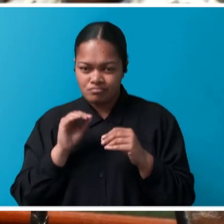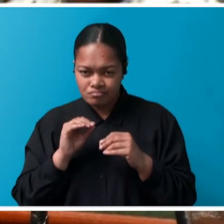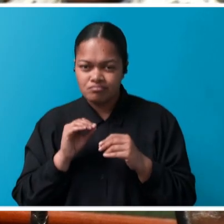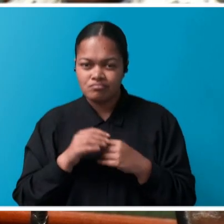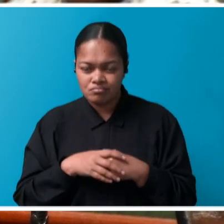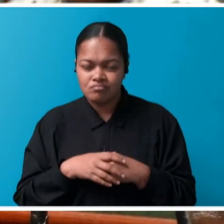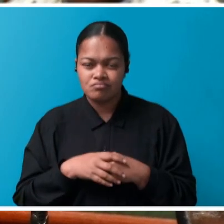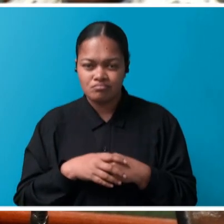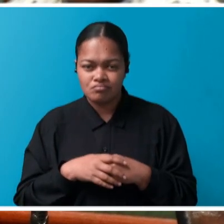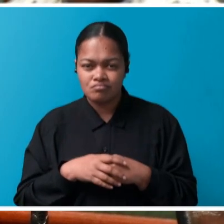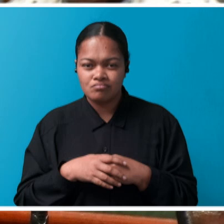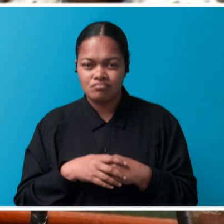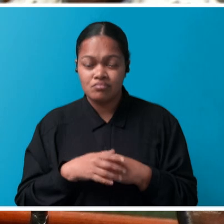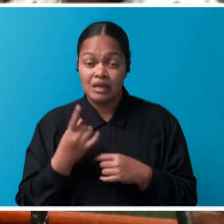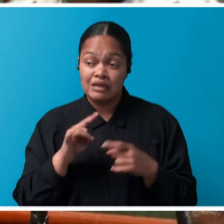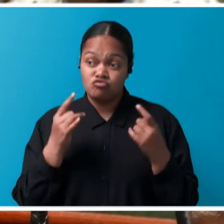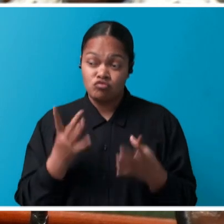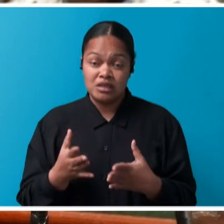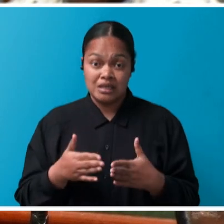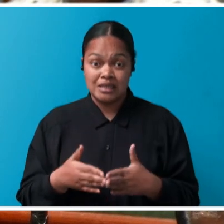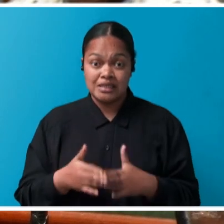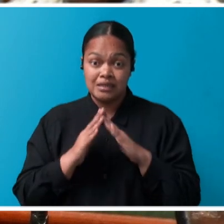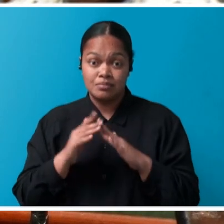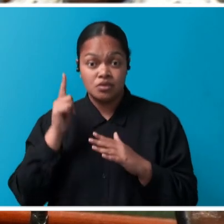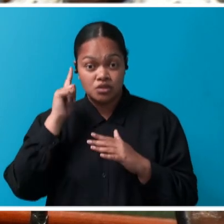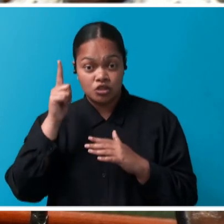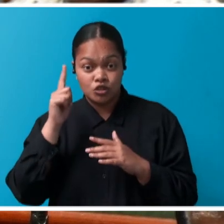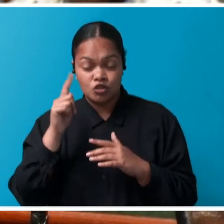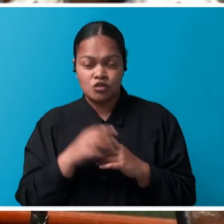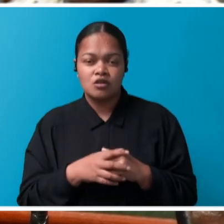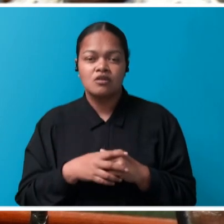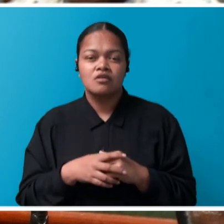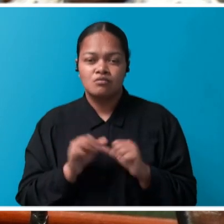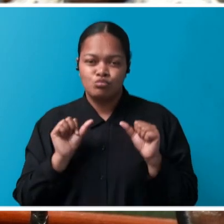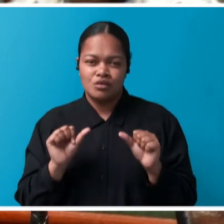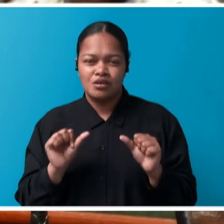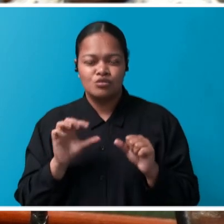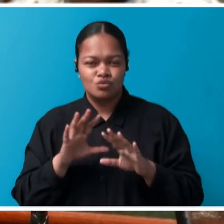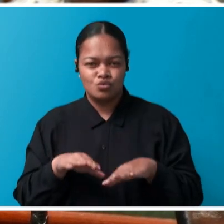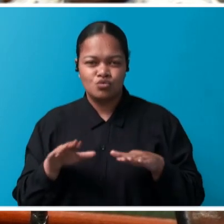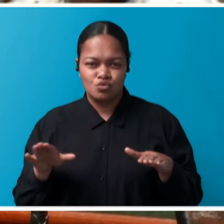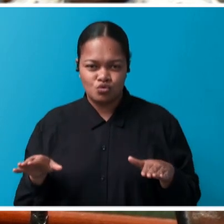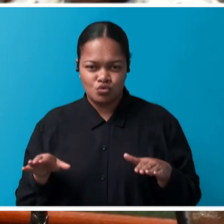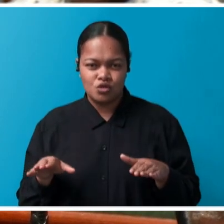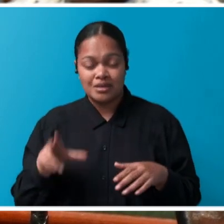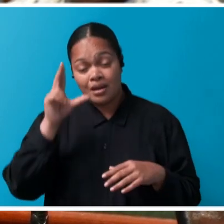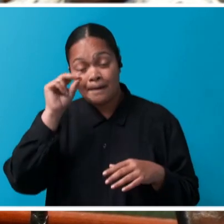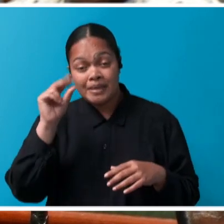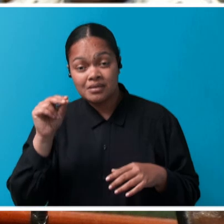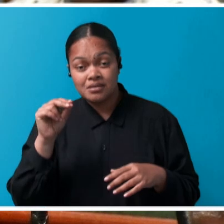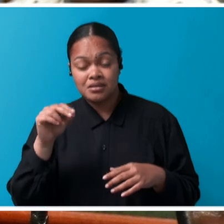new and already established teachers is functional to protecting children's ability